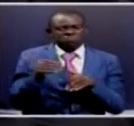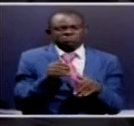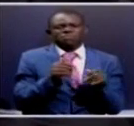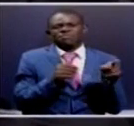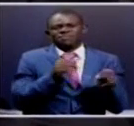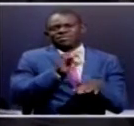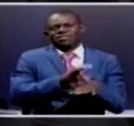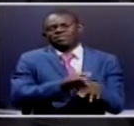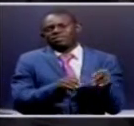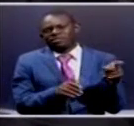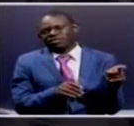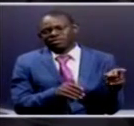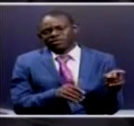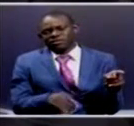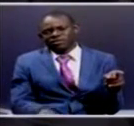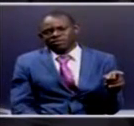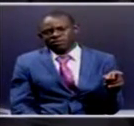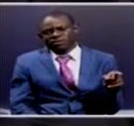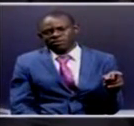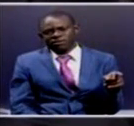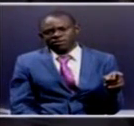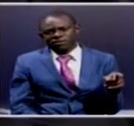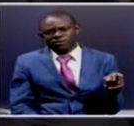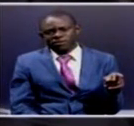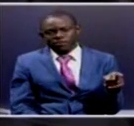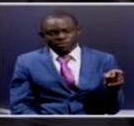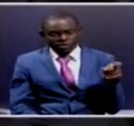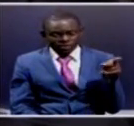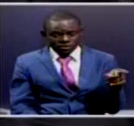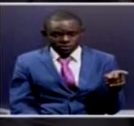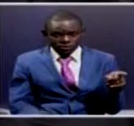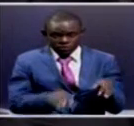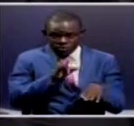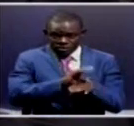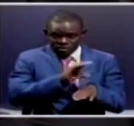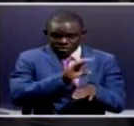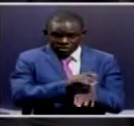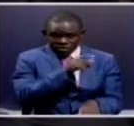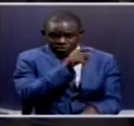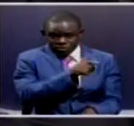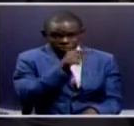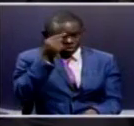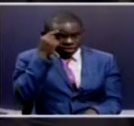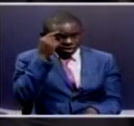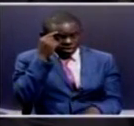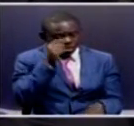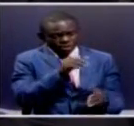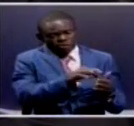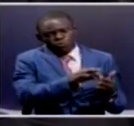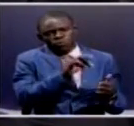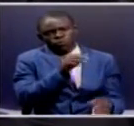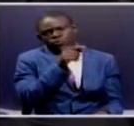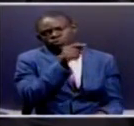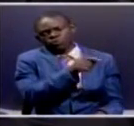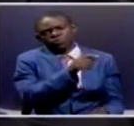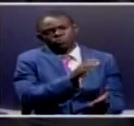church, which was originally appointed to chair the dialogue, wanted